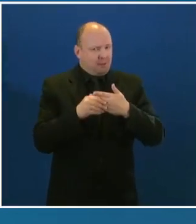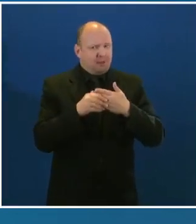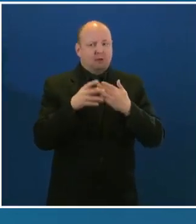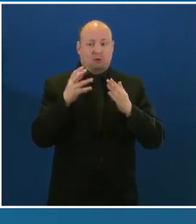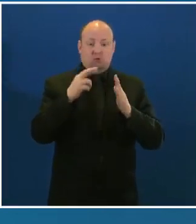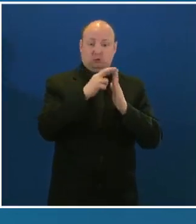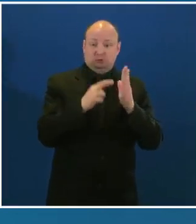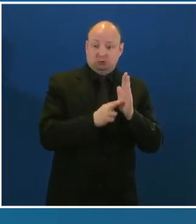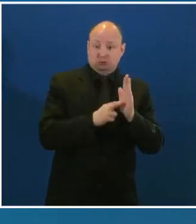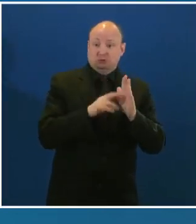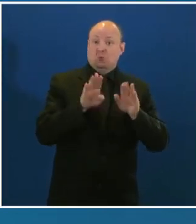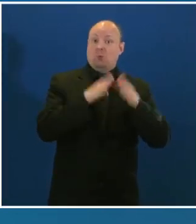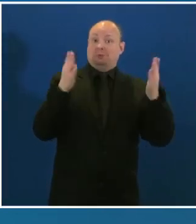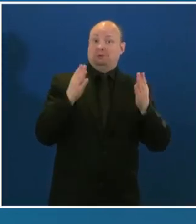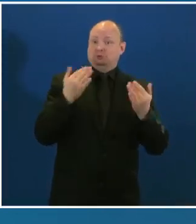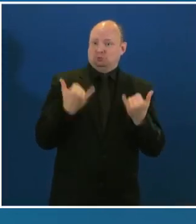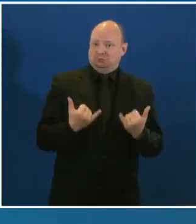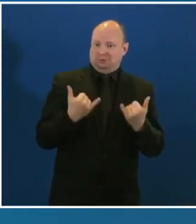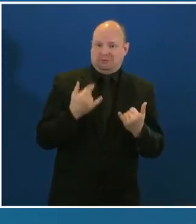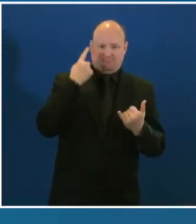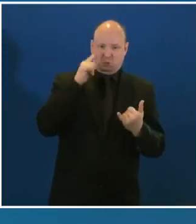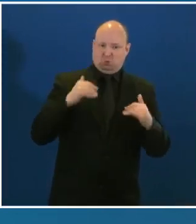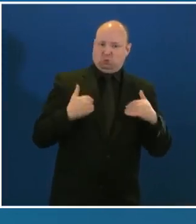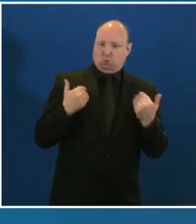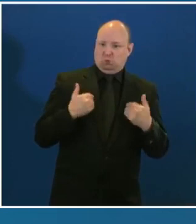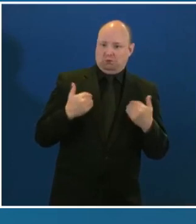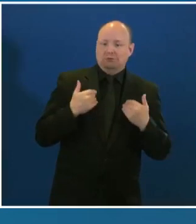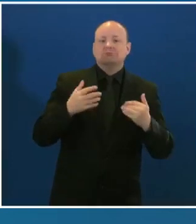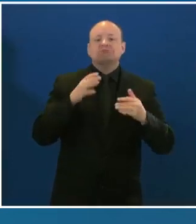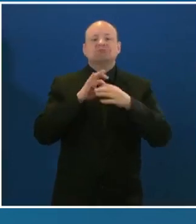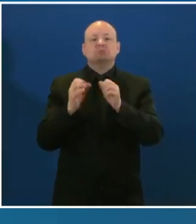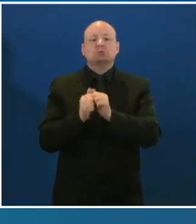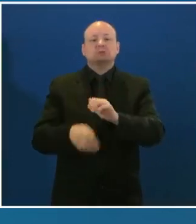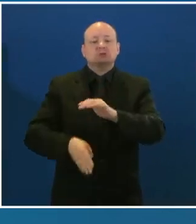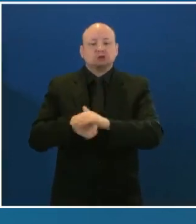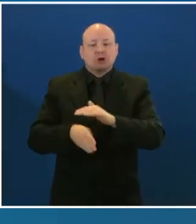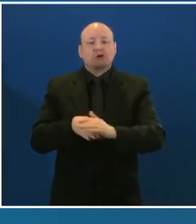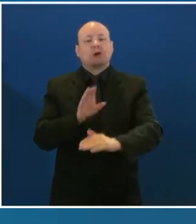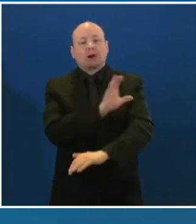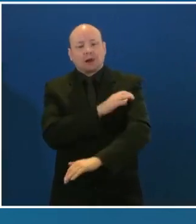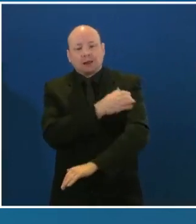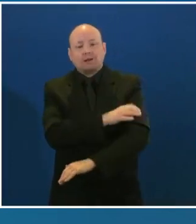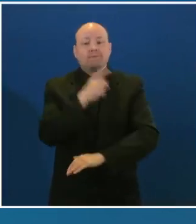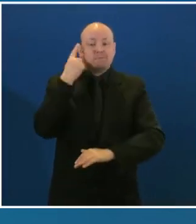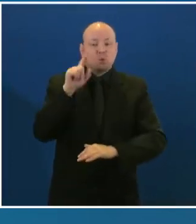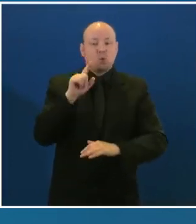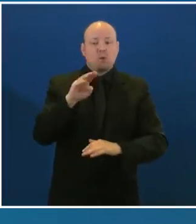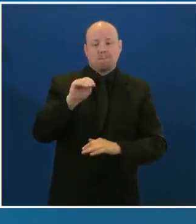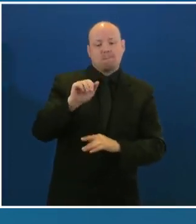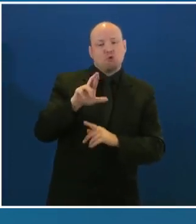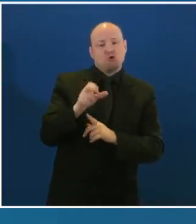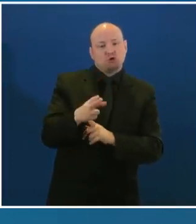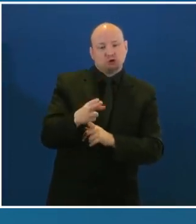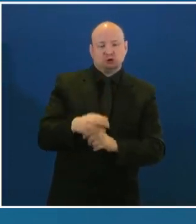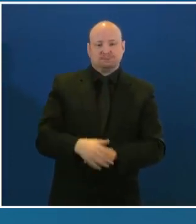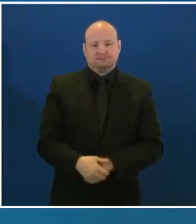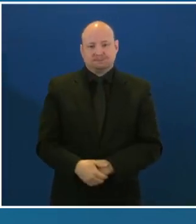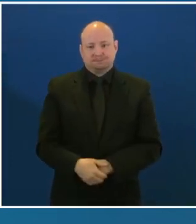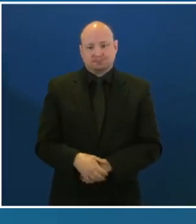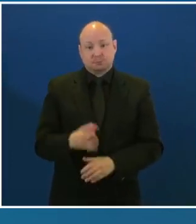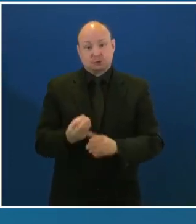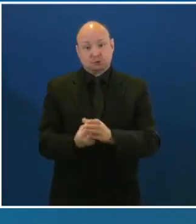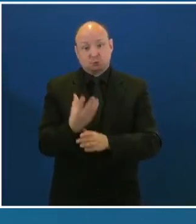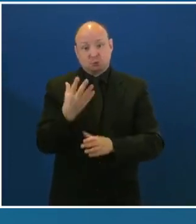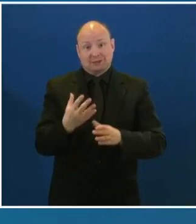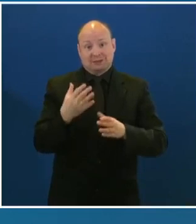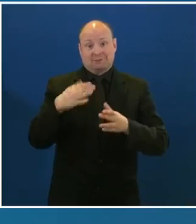is now open for youth soccer skills clinics in March and spring break day camps in